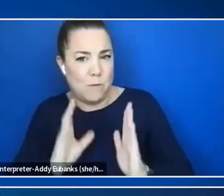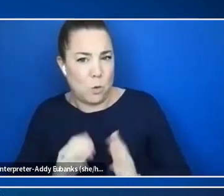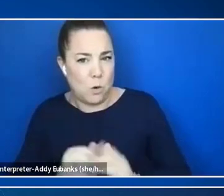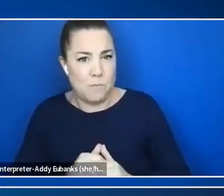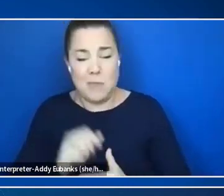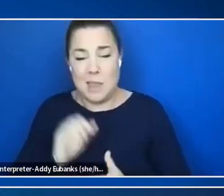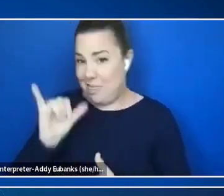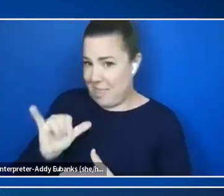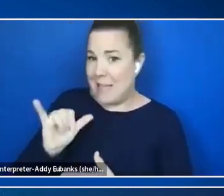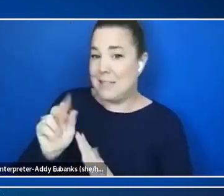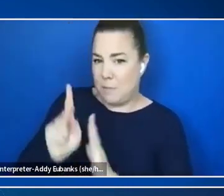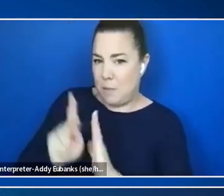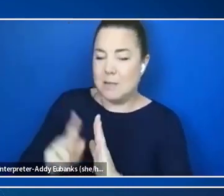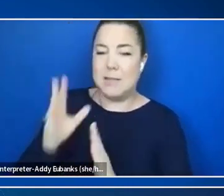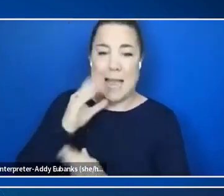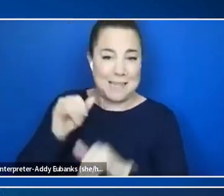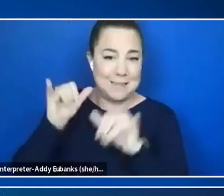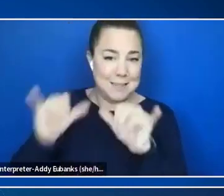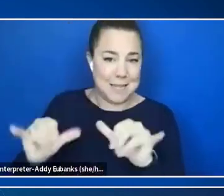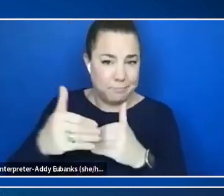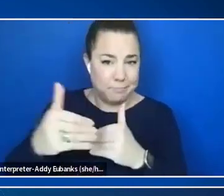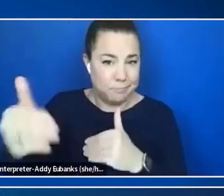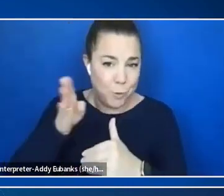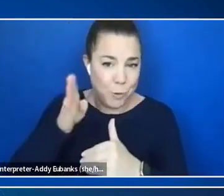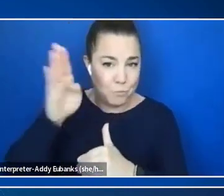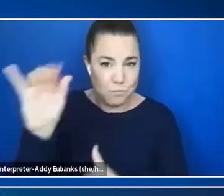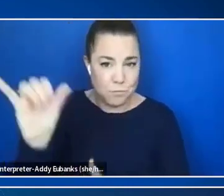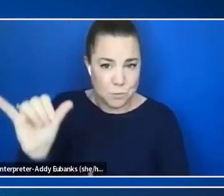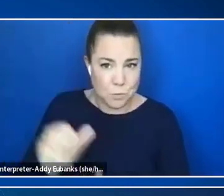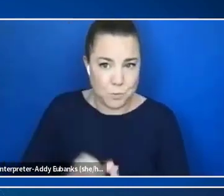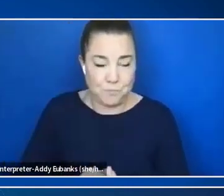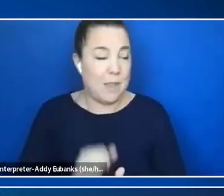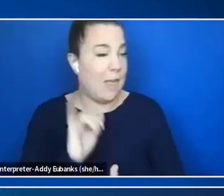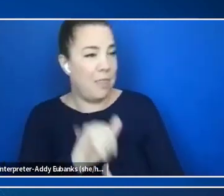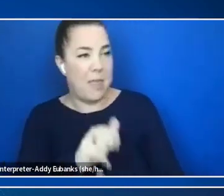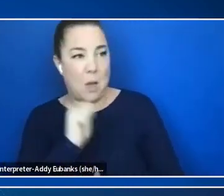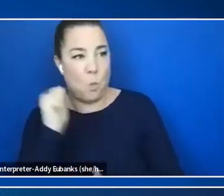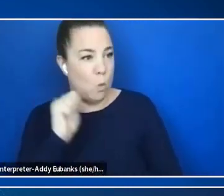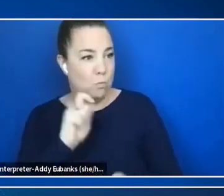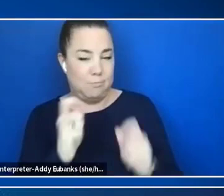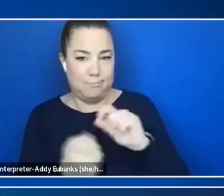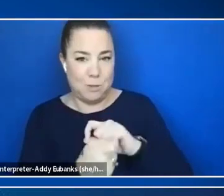and will be in the future, right? So it's, not changing. I think.